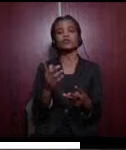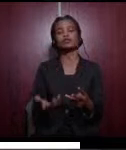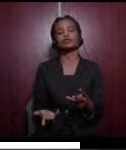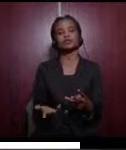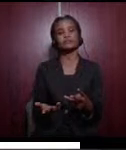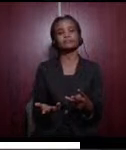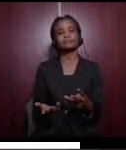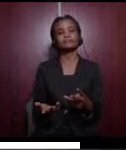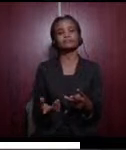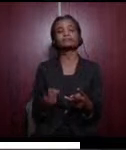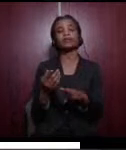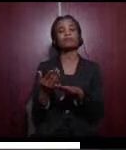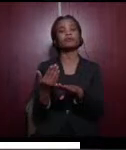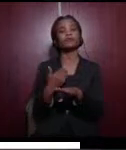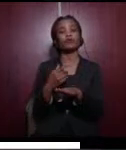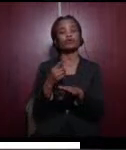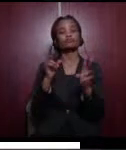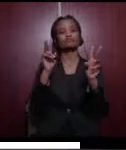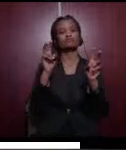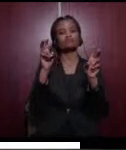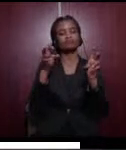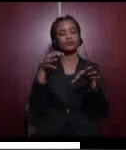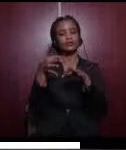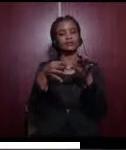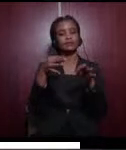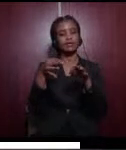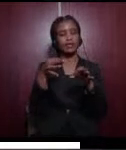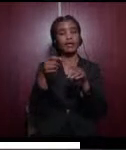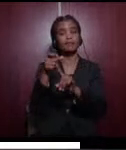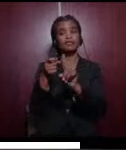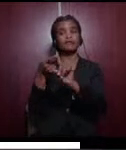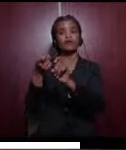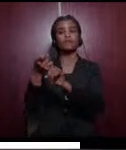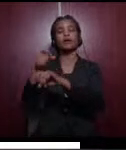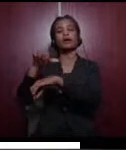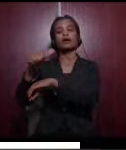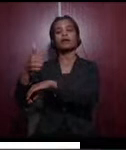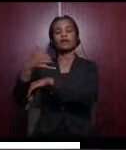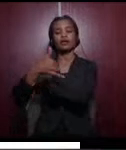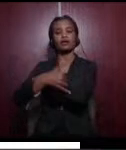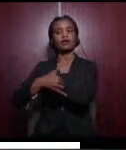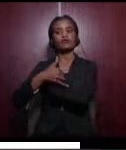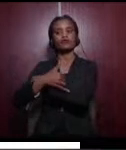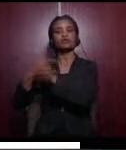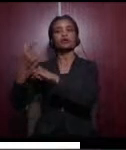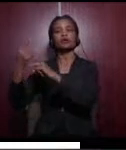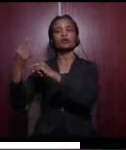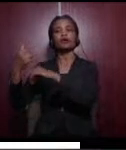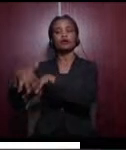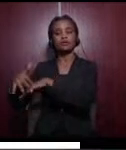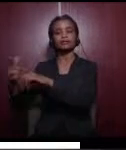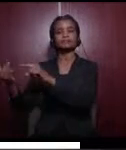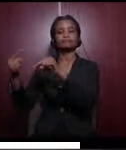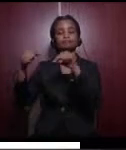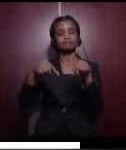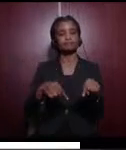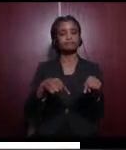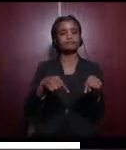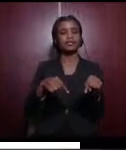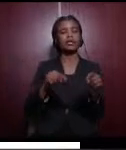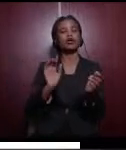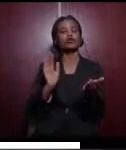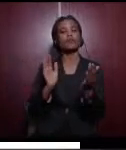was defined as a refugee by then might not be the same as what is defined as a refugee today, because the refugee relief was